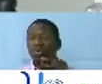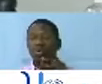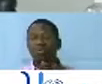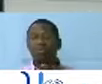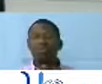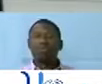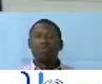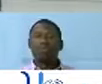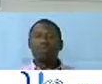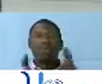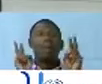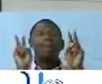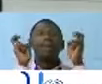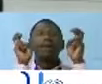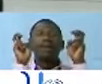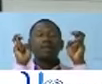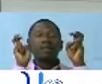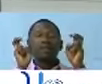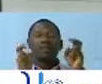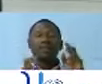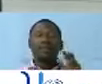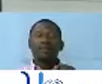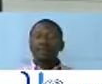I call bracket directives, they used to call them.